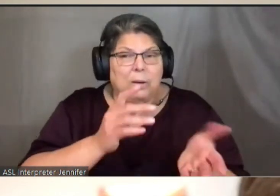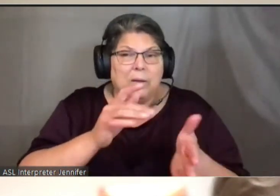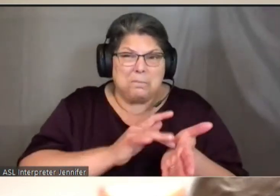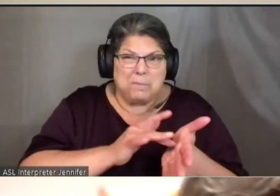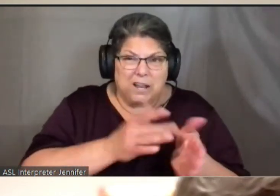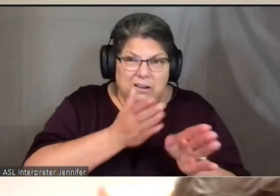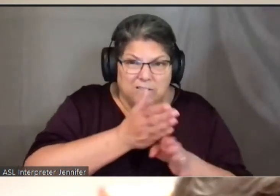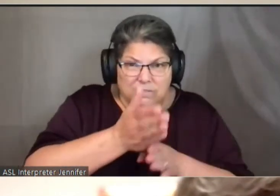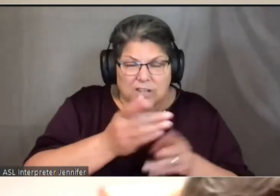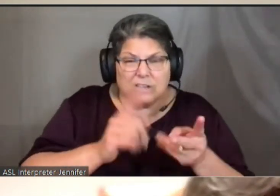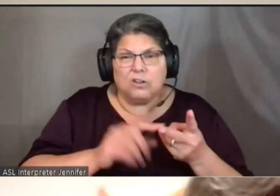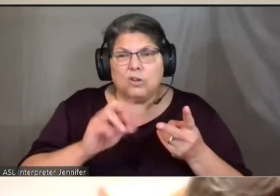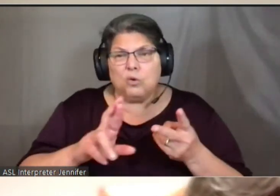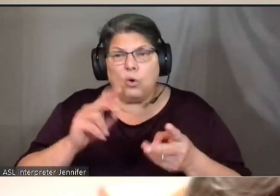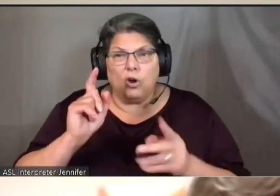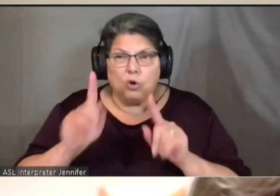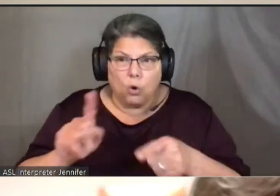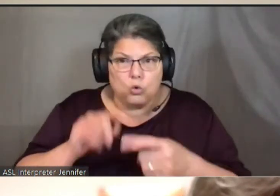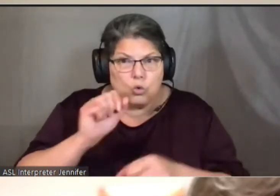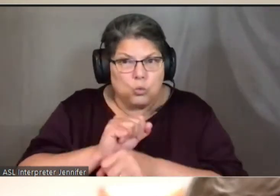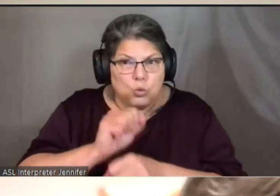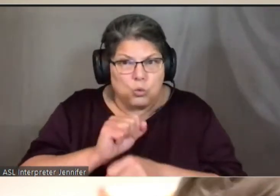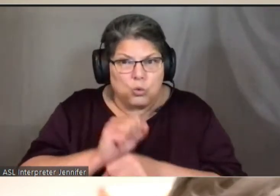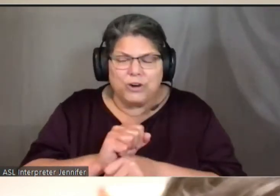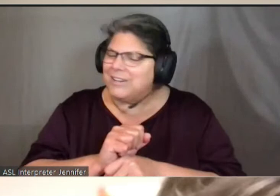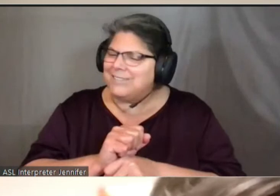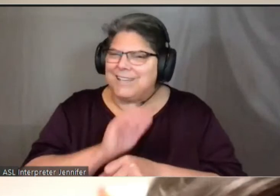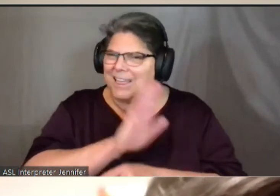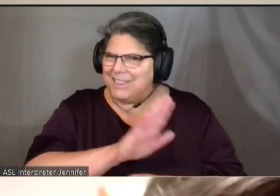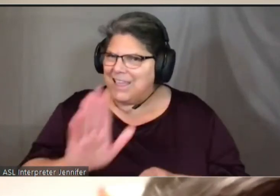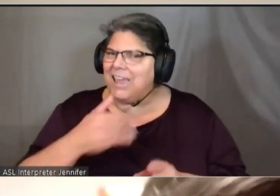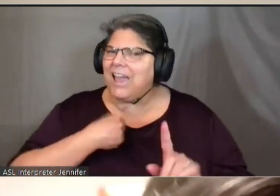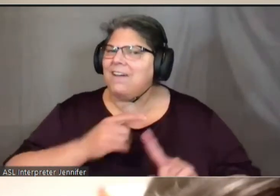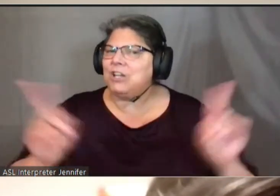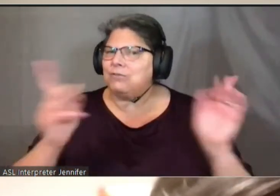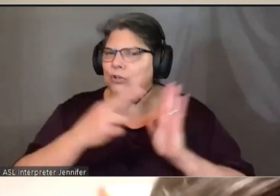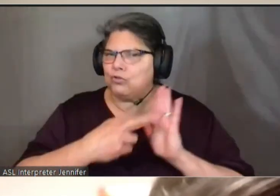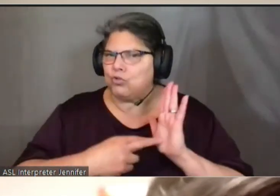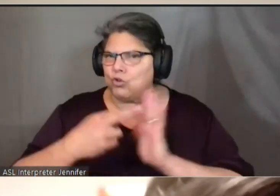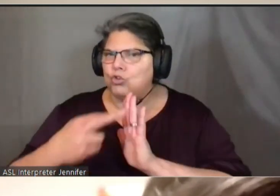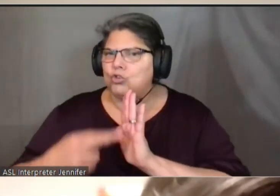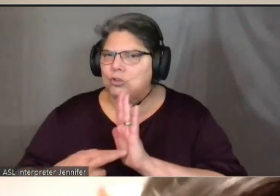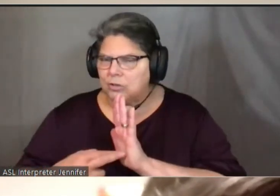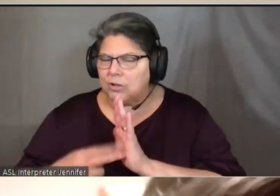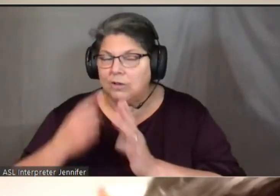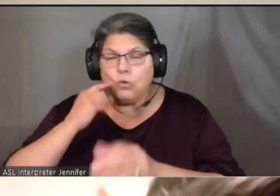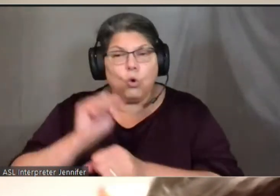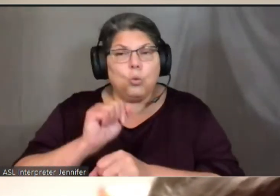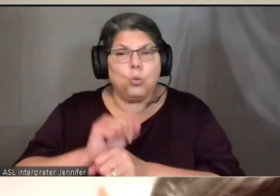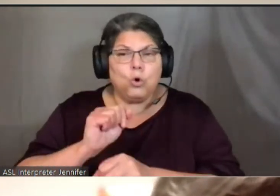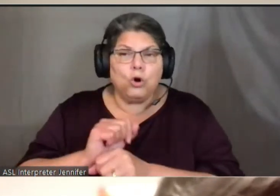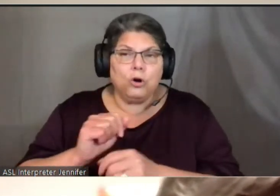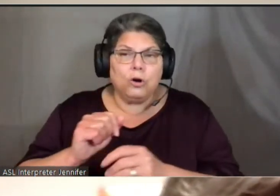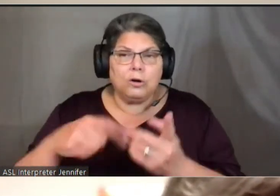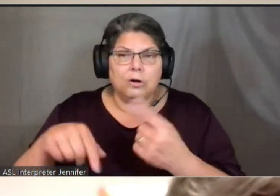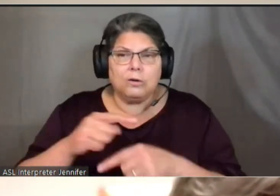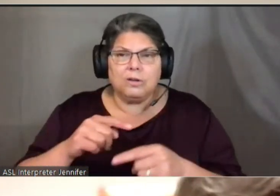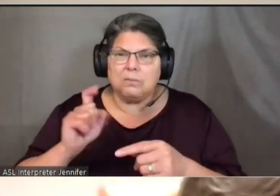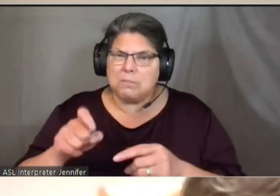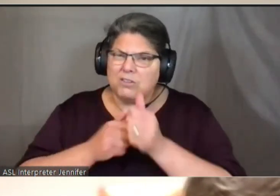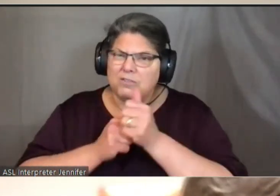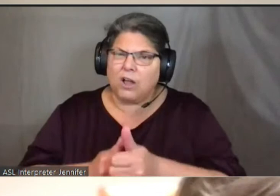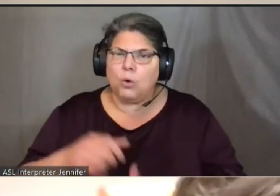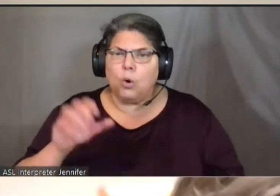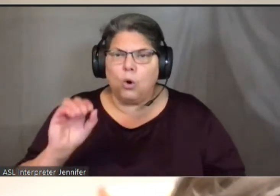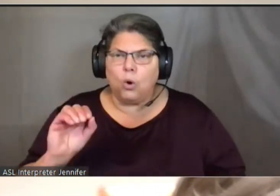workplace settings, those are governed by a different set of rules. And in workplace settings, it's OSHA,